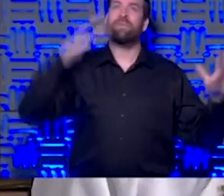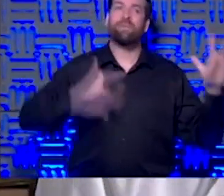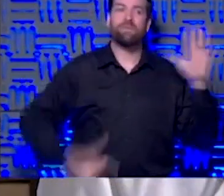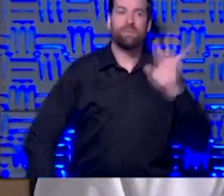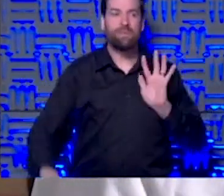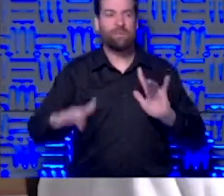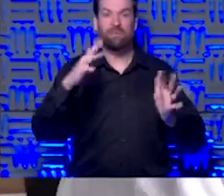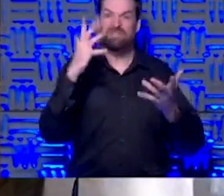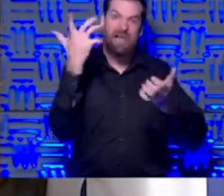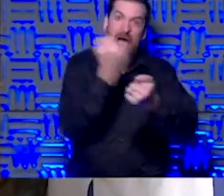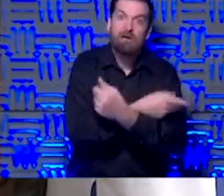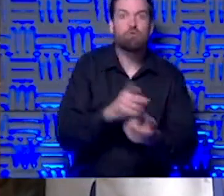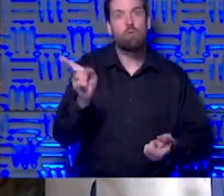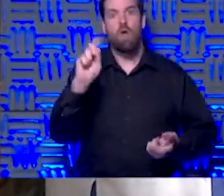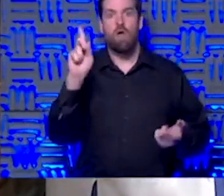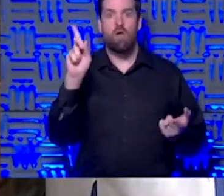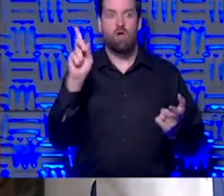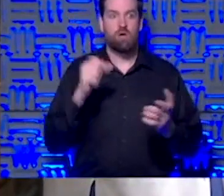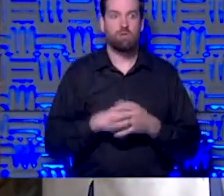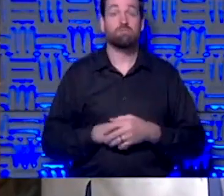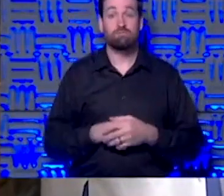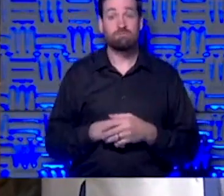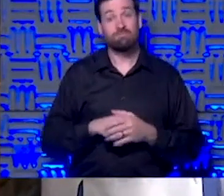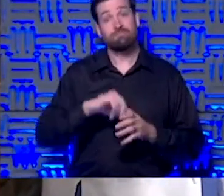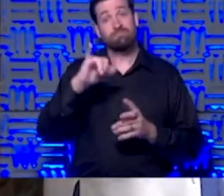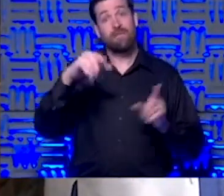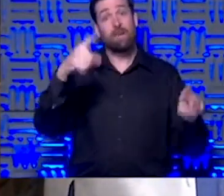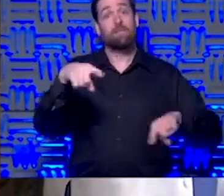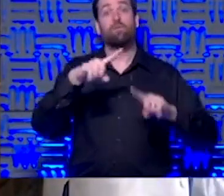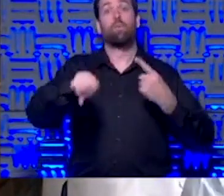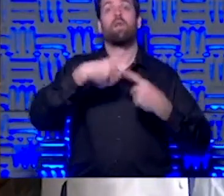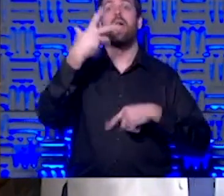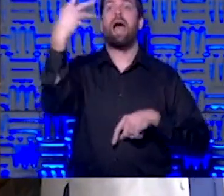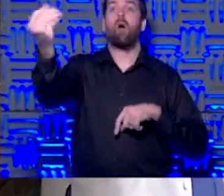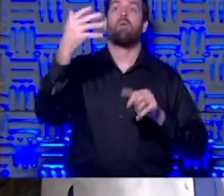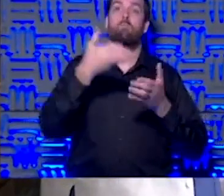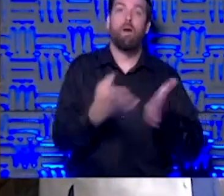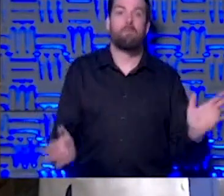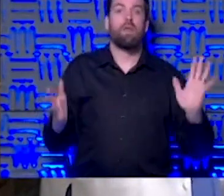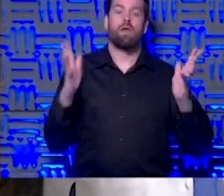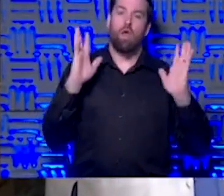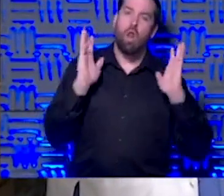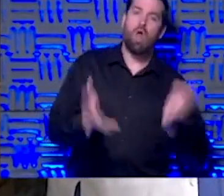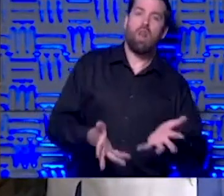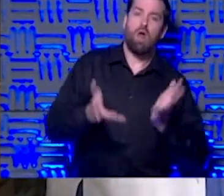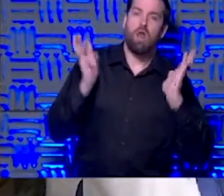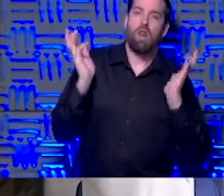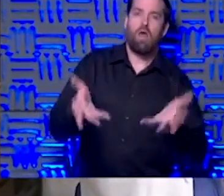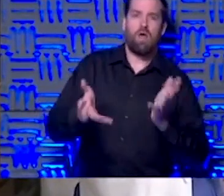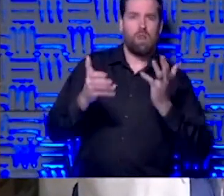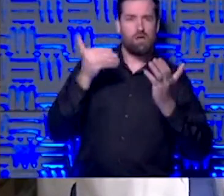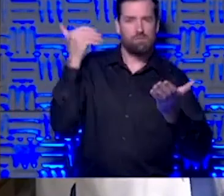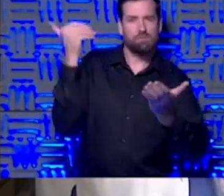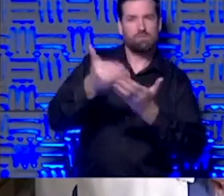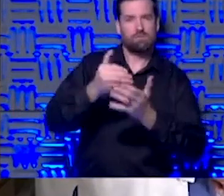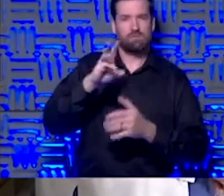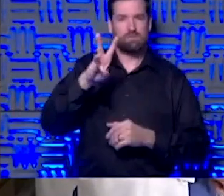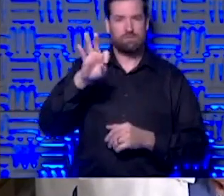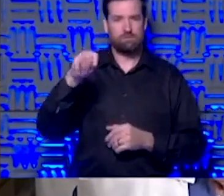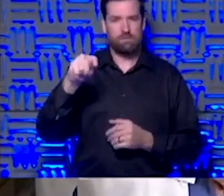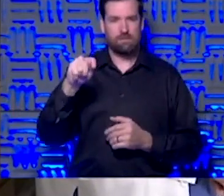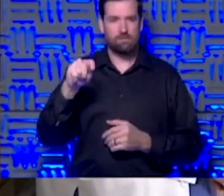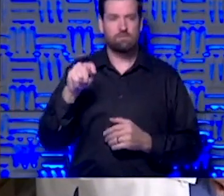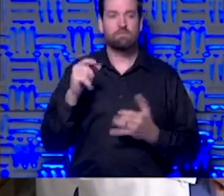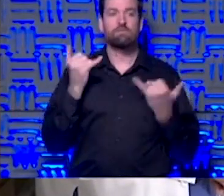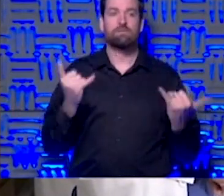low, it goes everywhere. This is what happens when you're out in public and you're talking to each other and you're closer than 6 feet away. Let's try